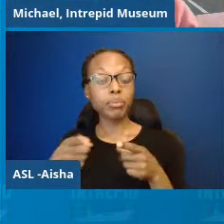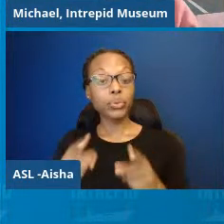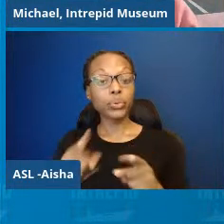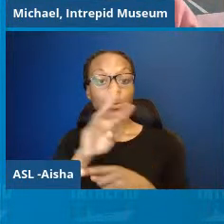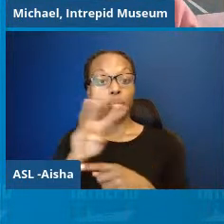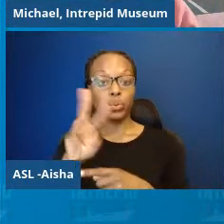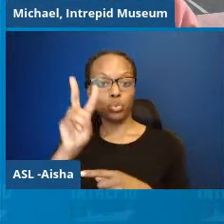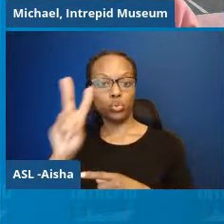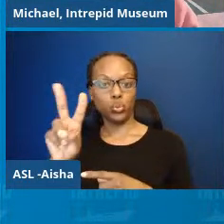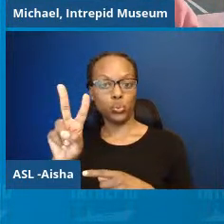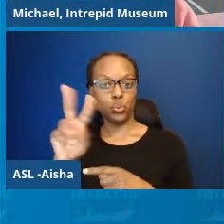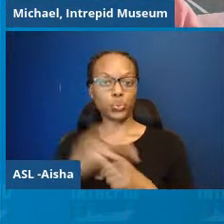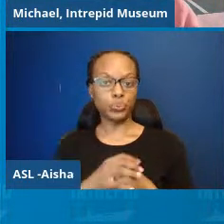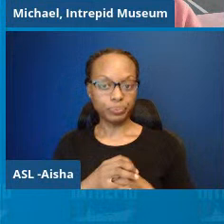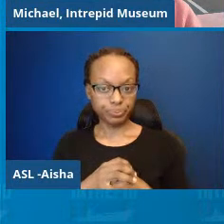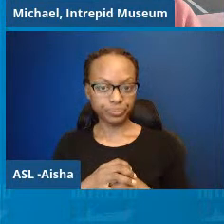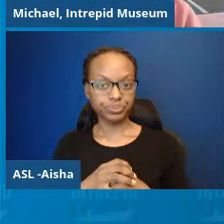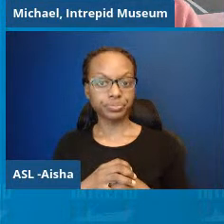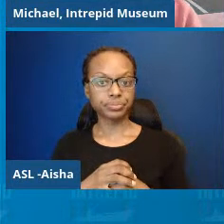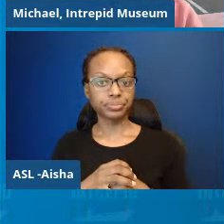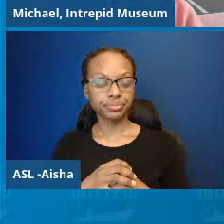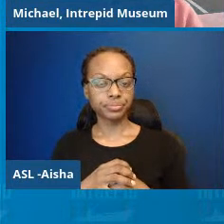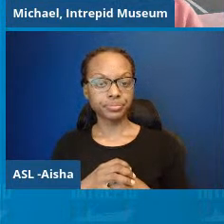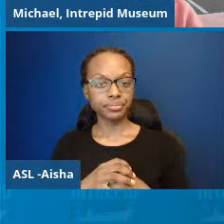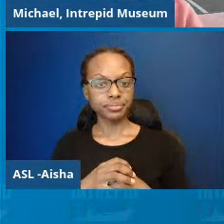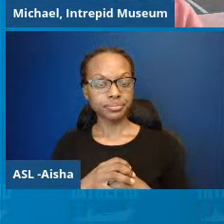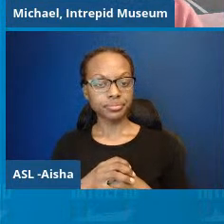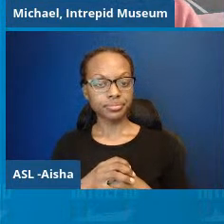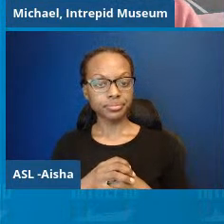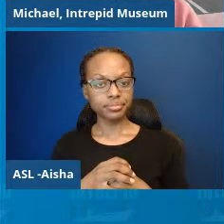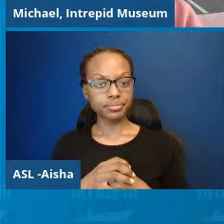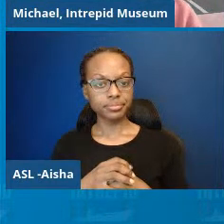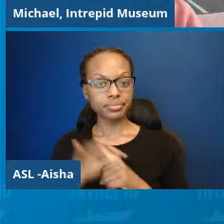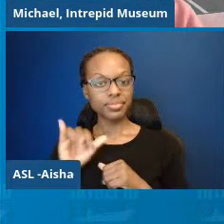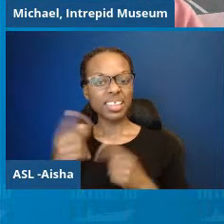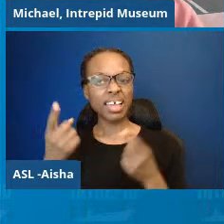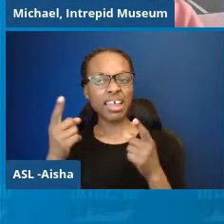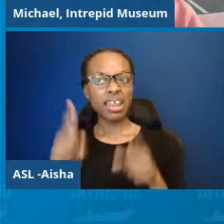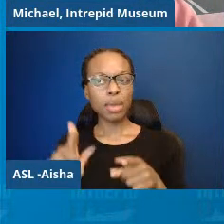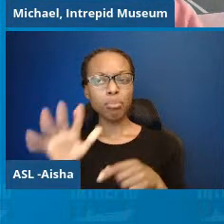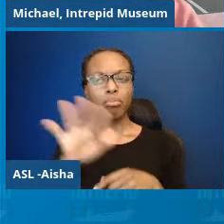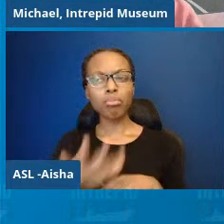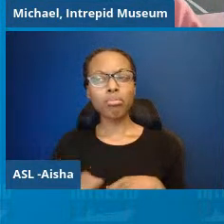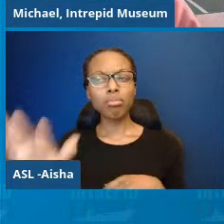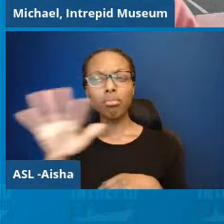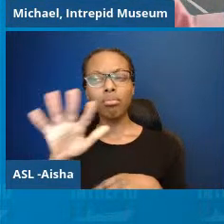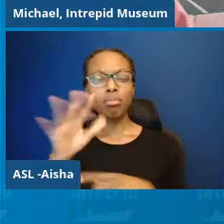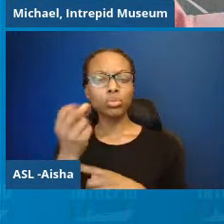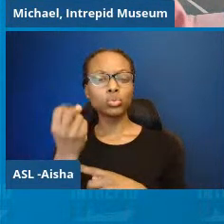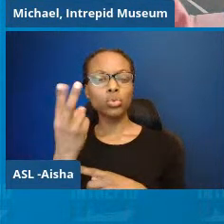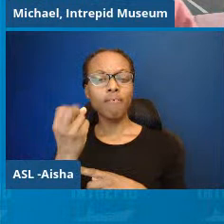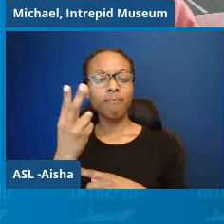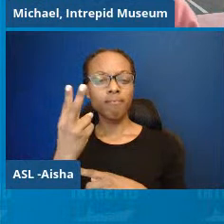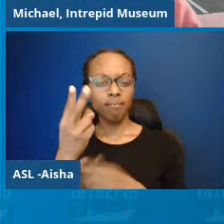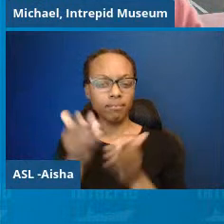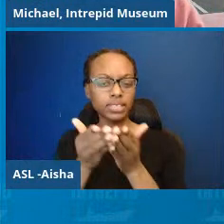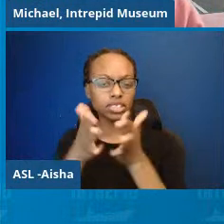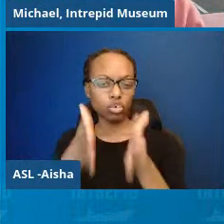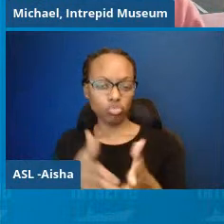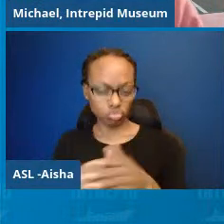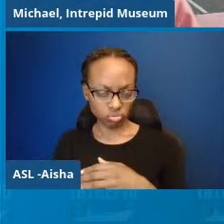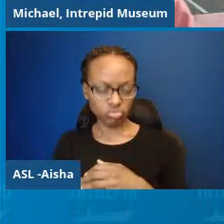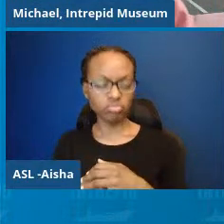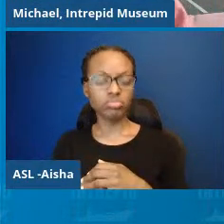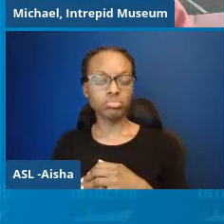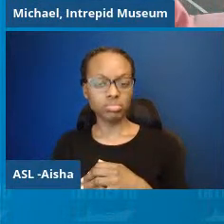II. And this involved a little more than a dozen sailors.